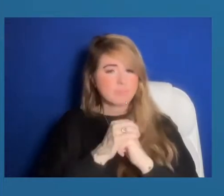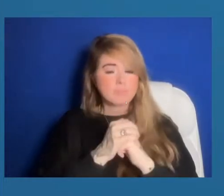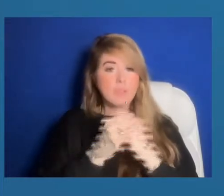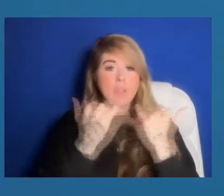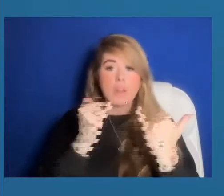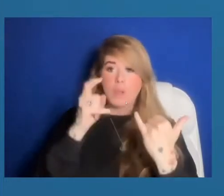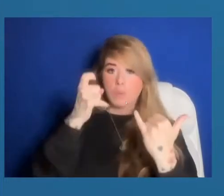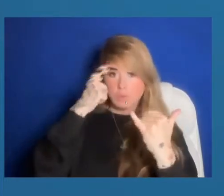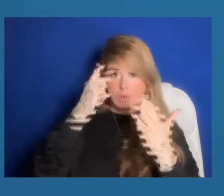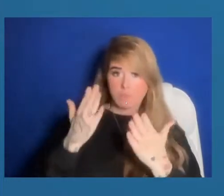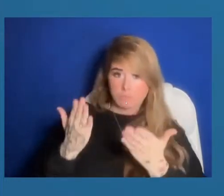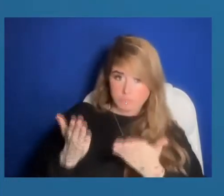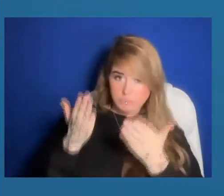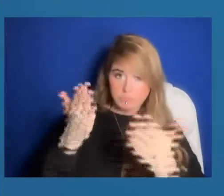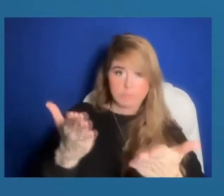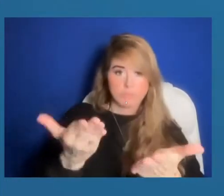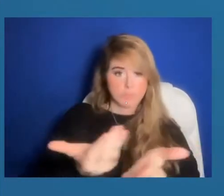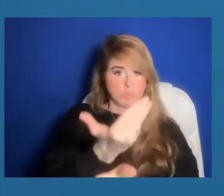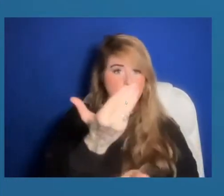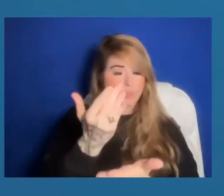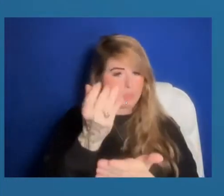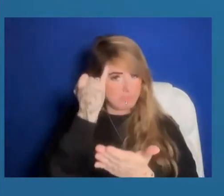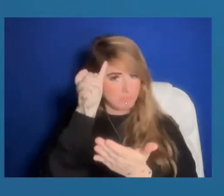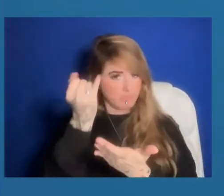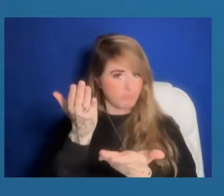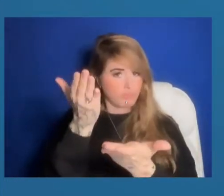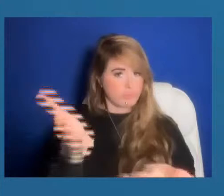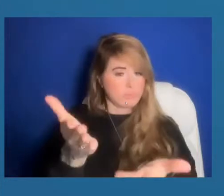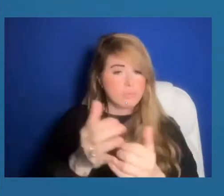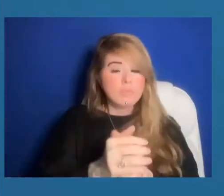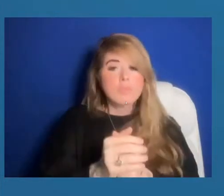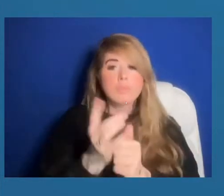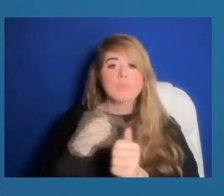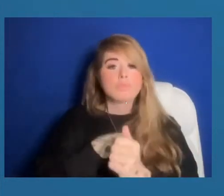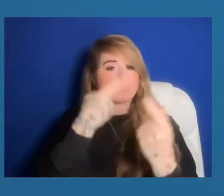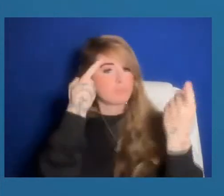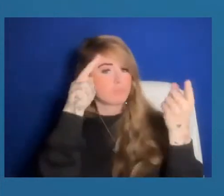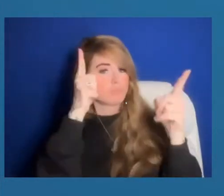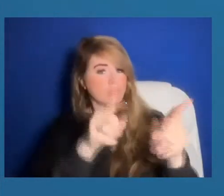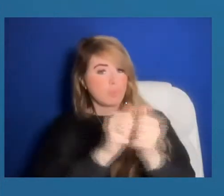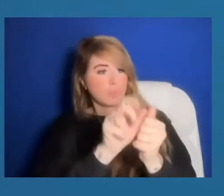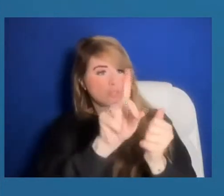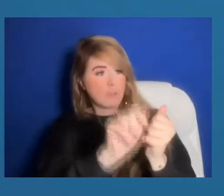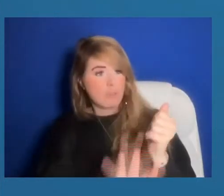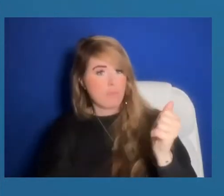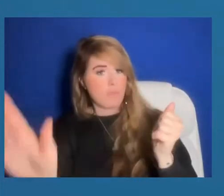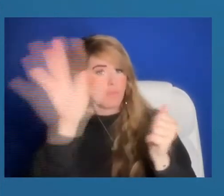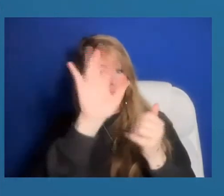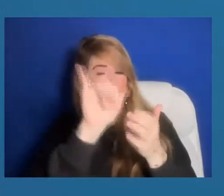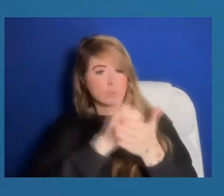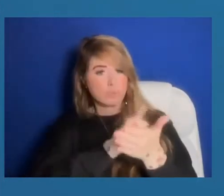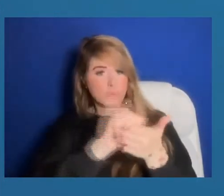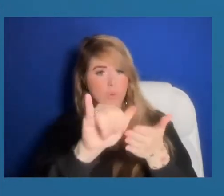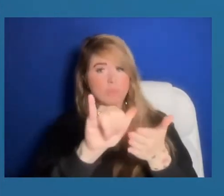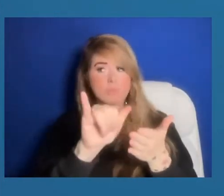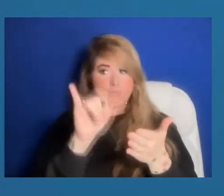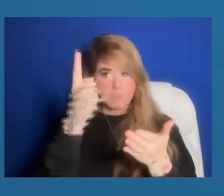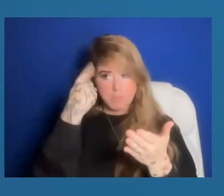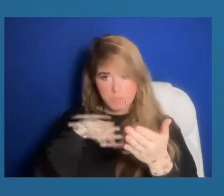has put forth in consultation with the DAs around the state provides a